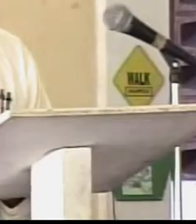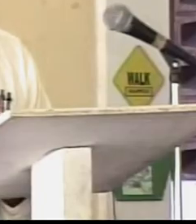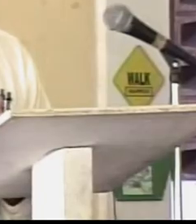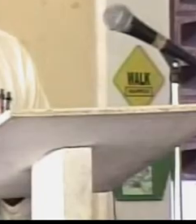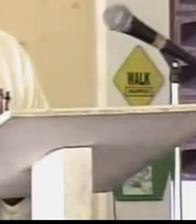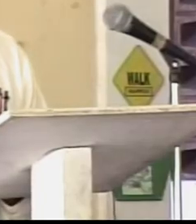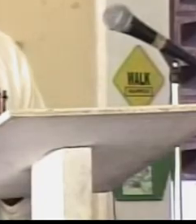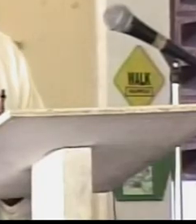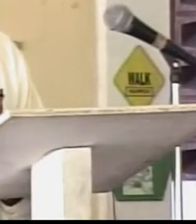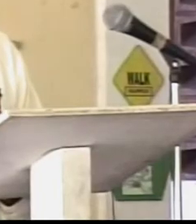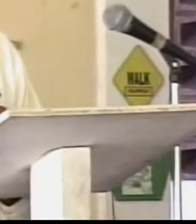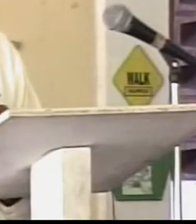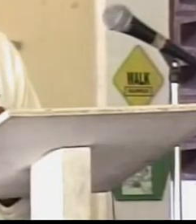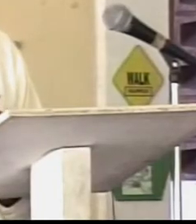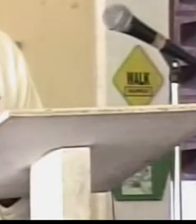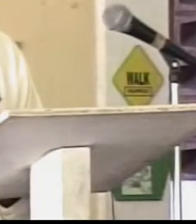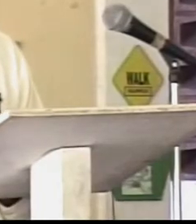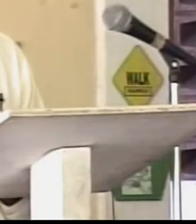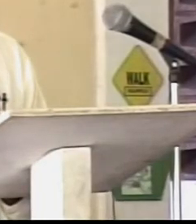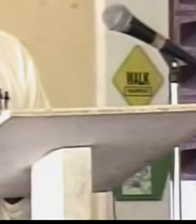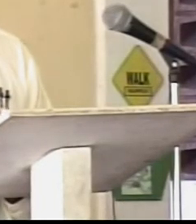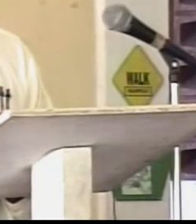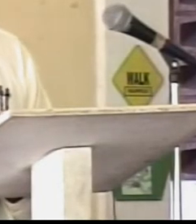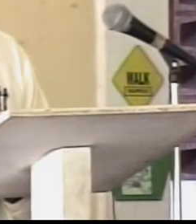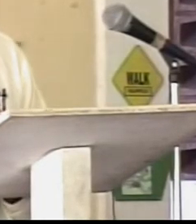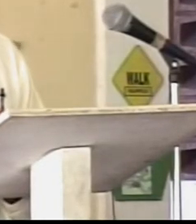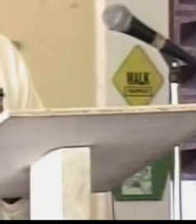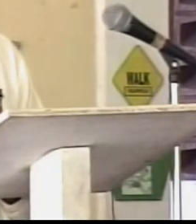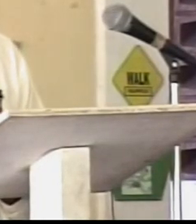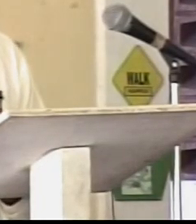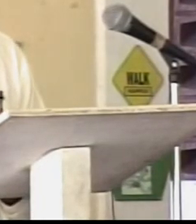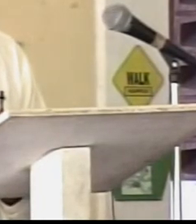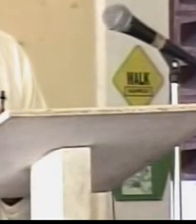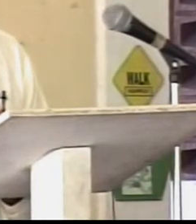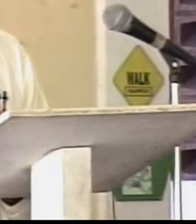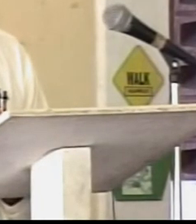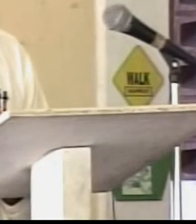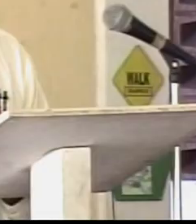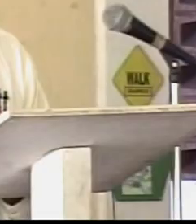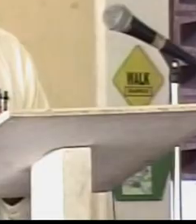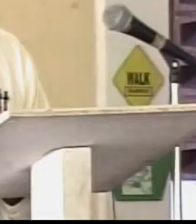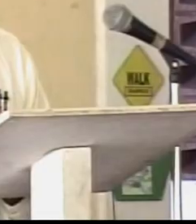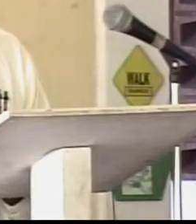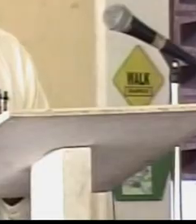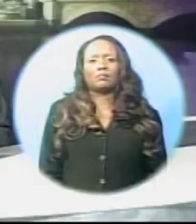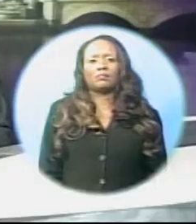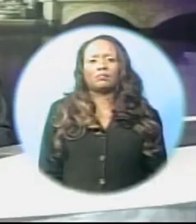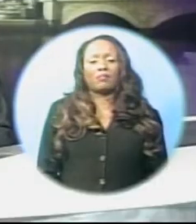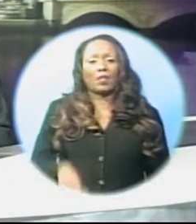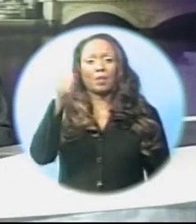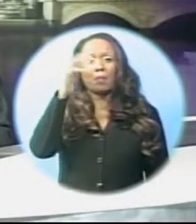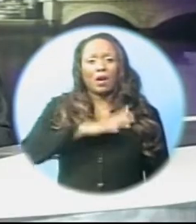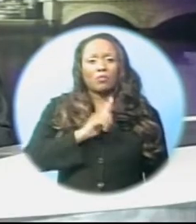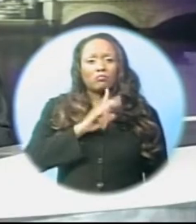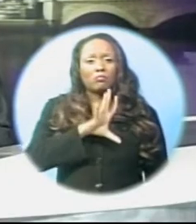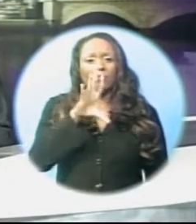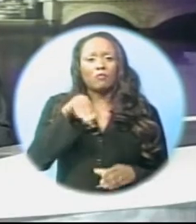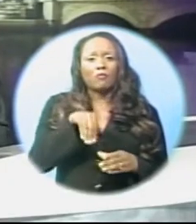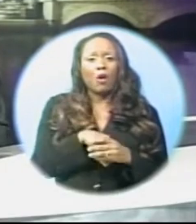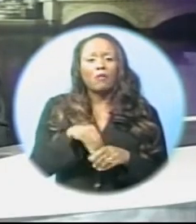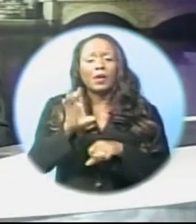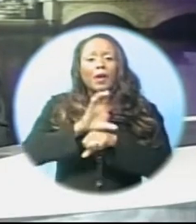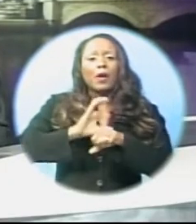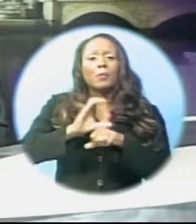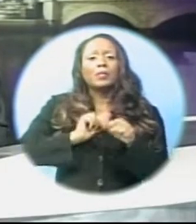These improvements are there for all and sundry to see. One of the fathers